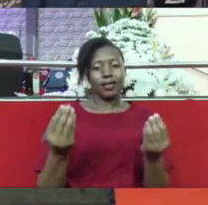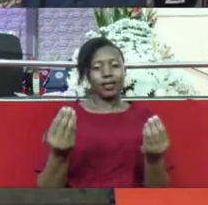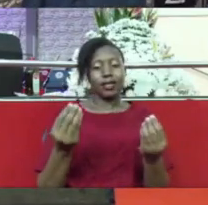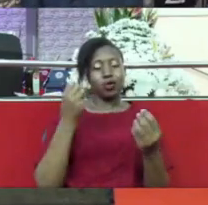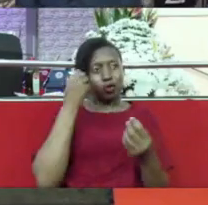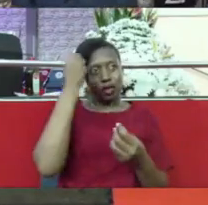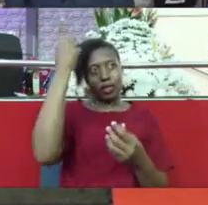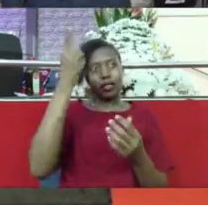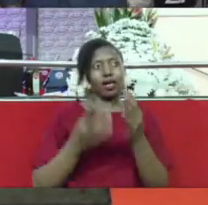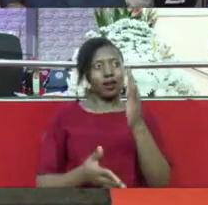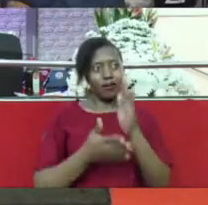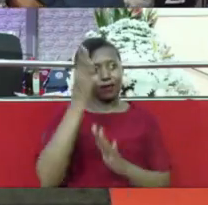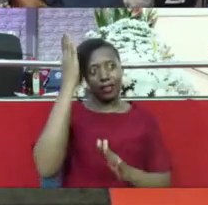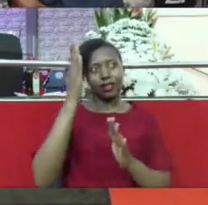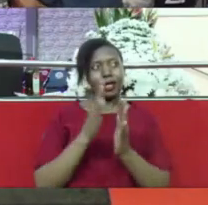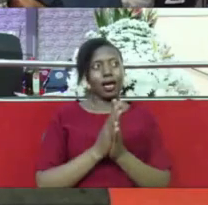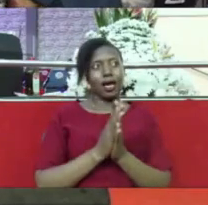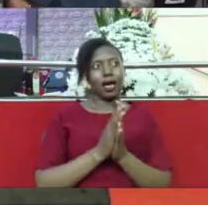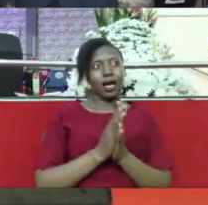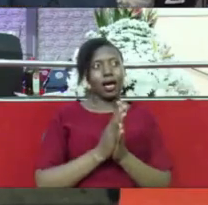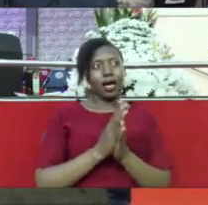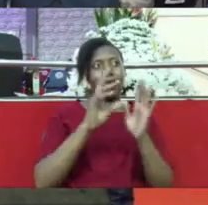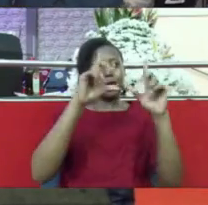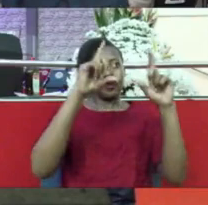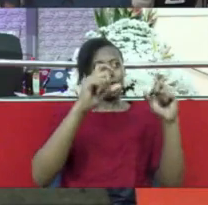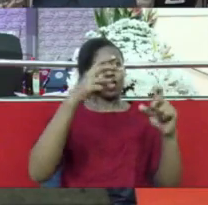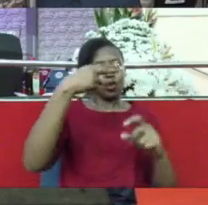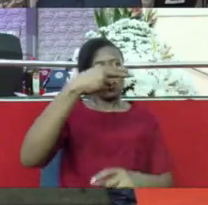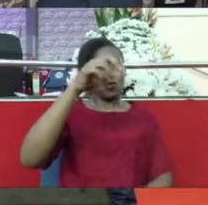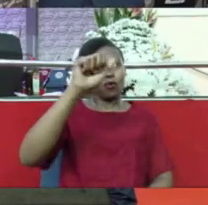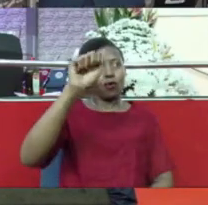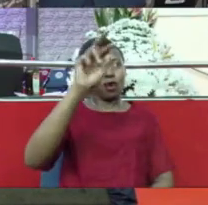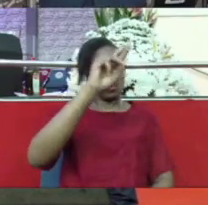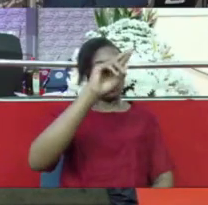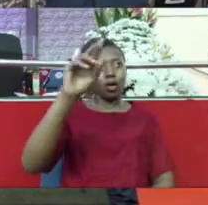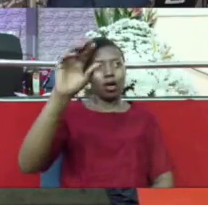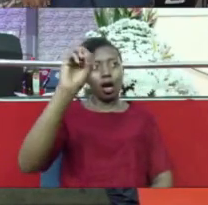picture? Tuonyeshe the jembe.